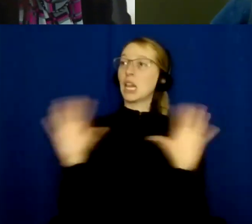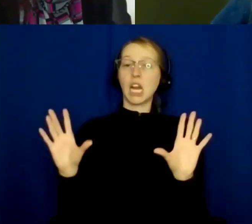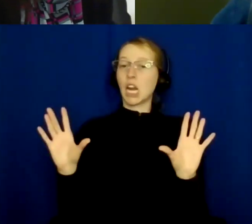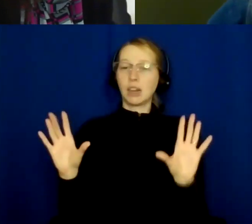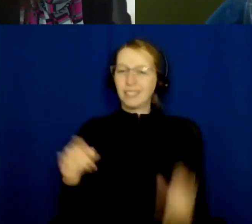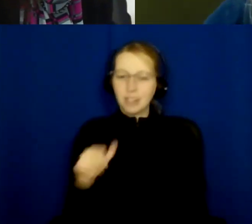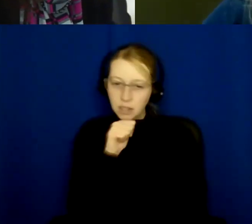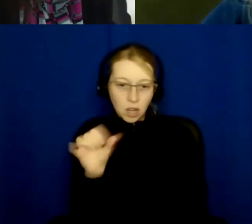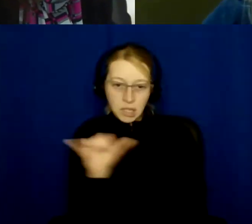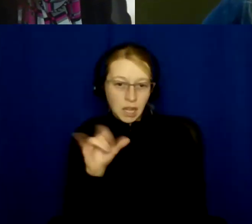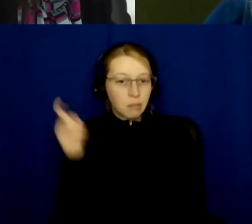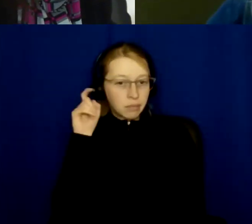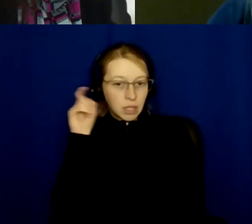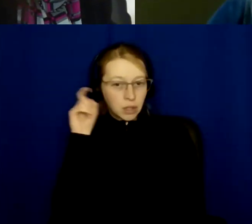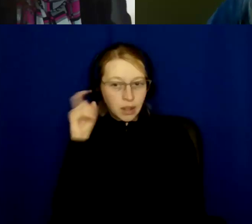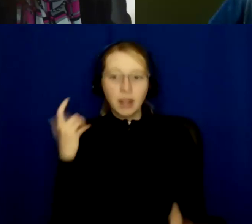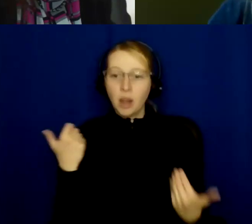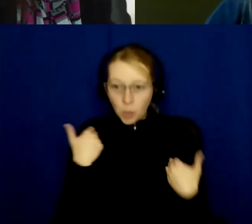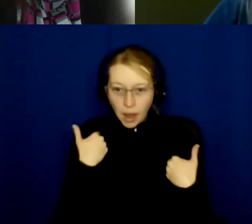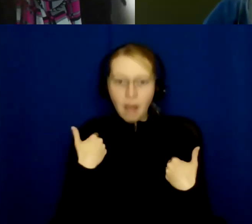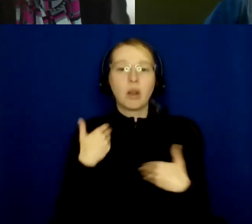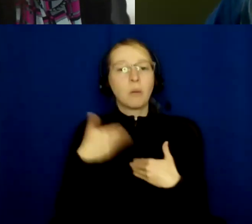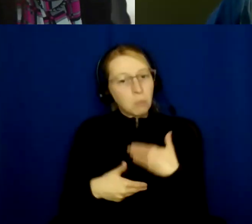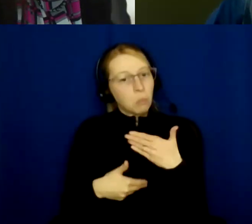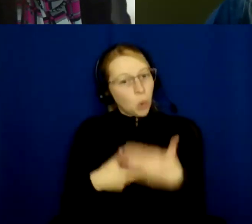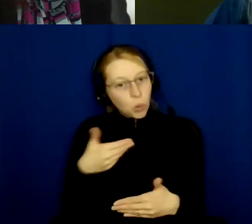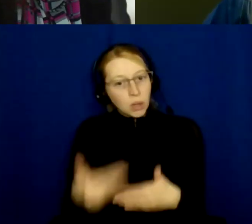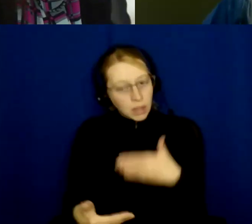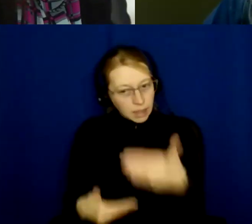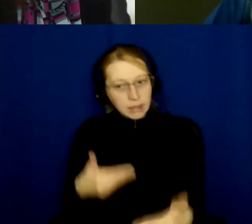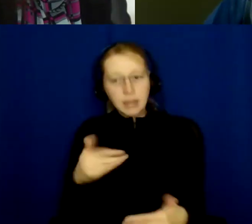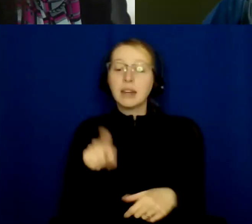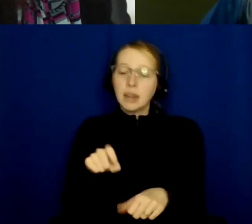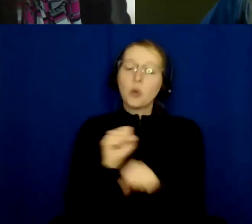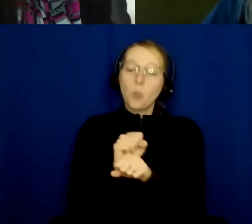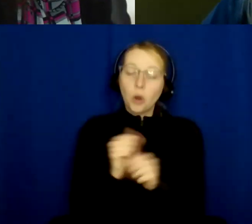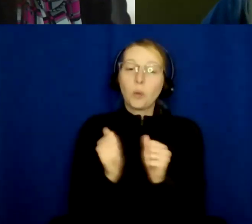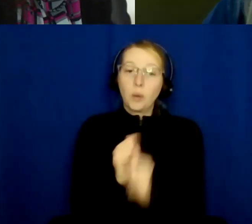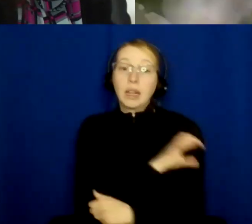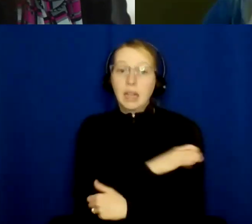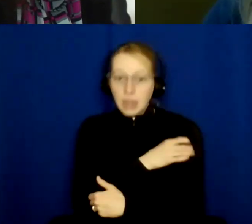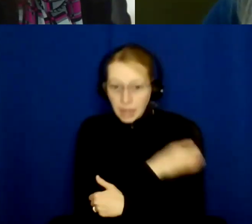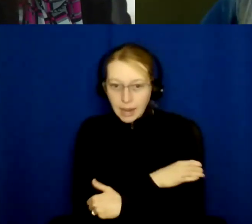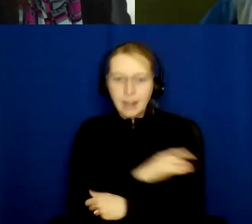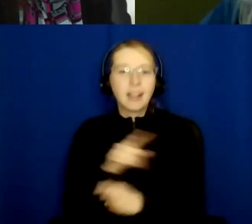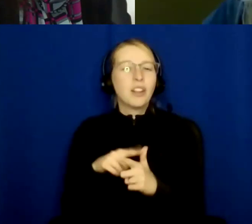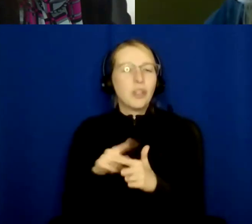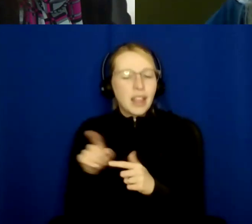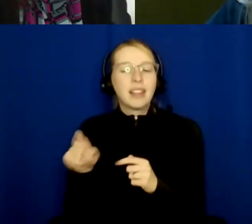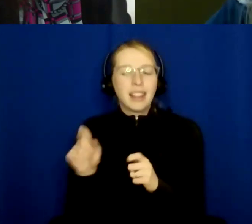is this process, and you really do need to work with a clinician that's going to be able to help you fine-tune the devices for you, regardless